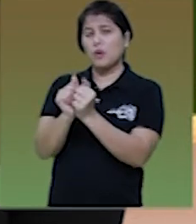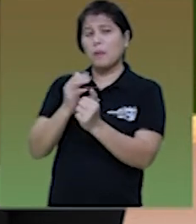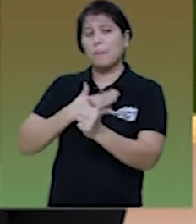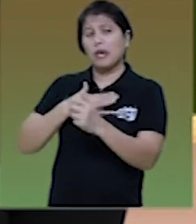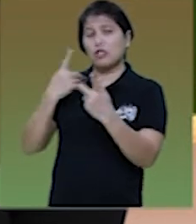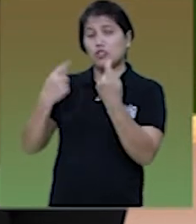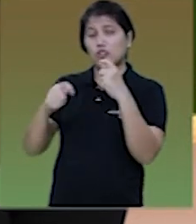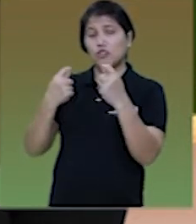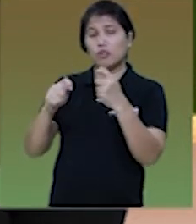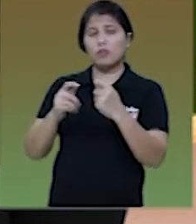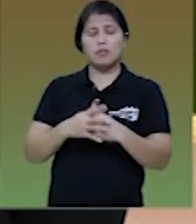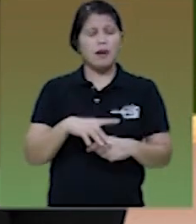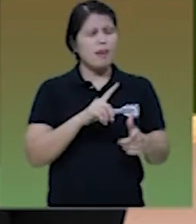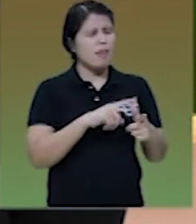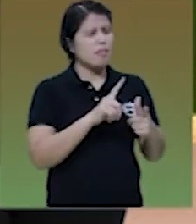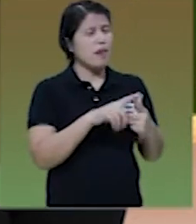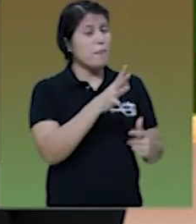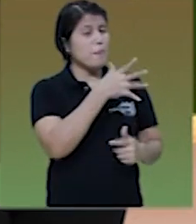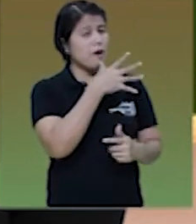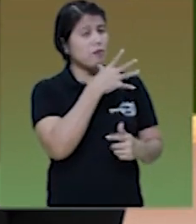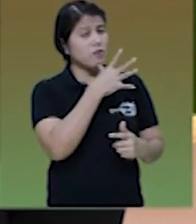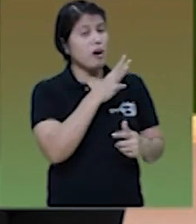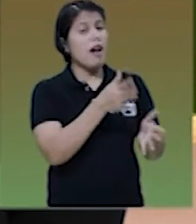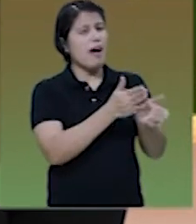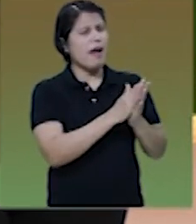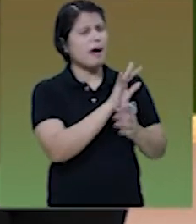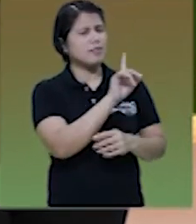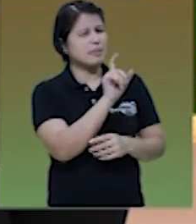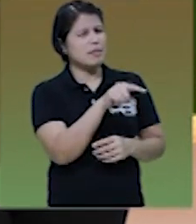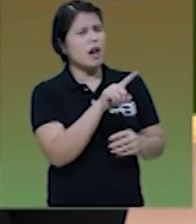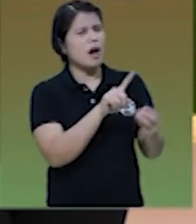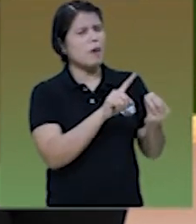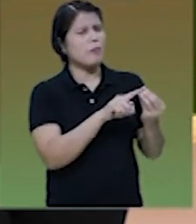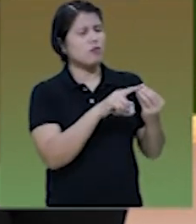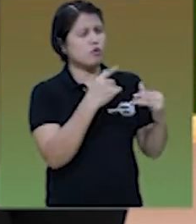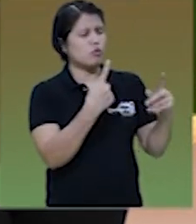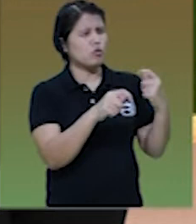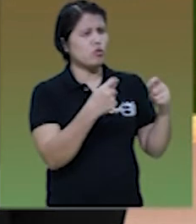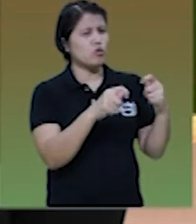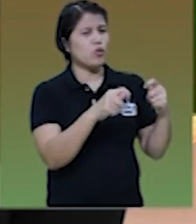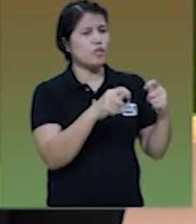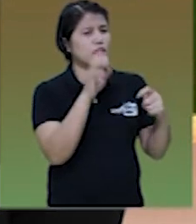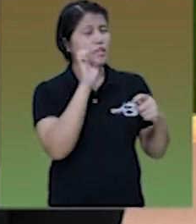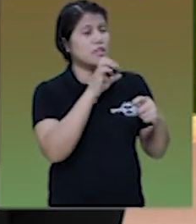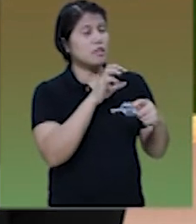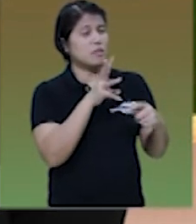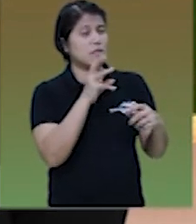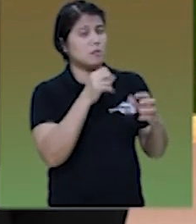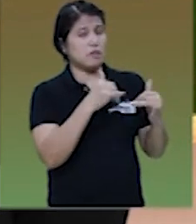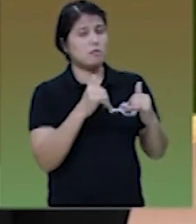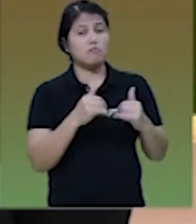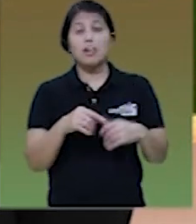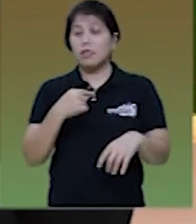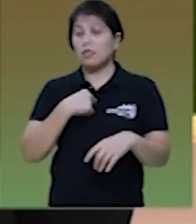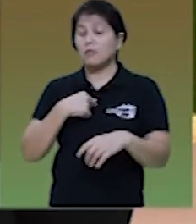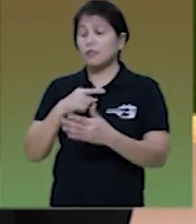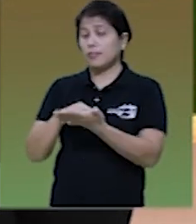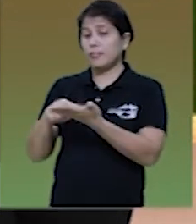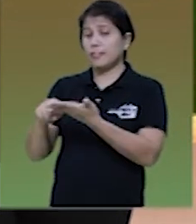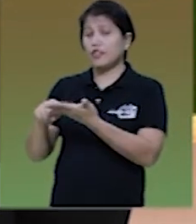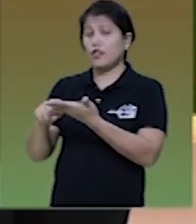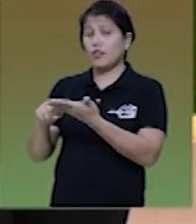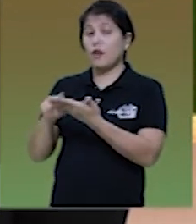toys." Then, Mother asked him about the toys he was playing. "These are my collection of